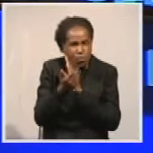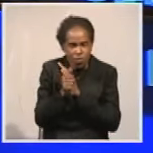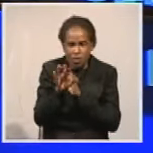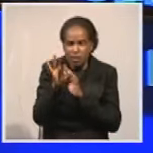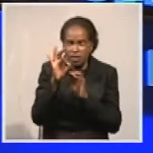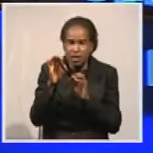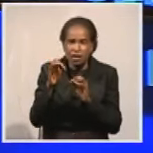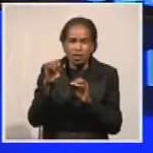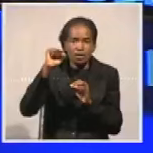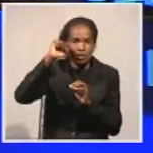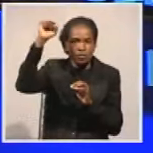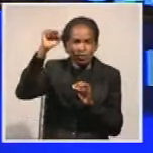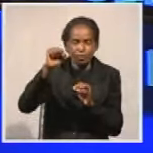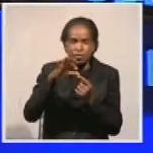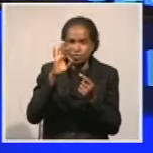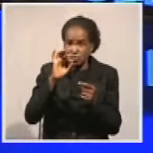SWAPO,